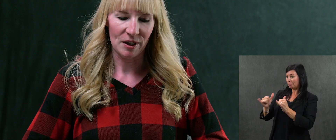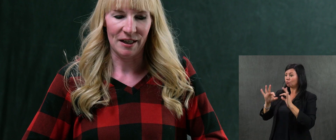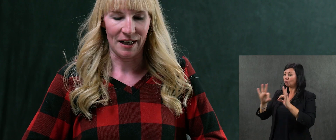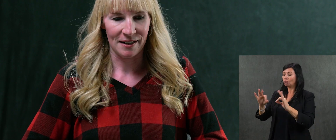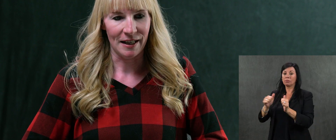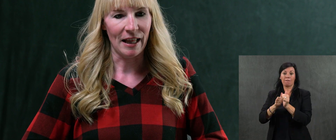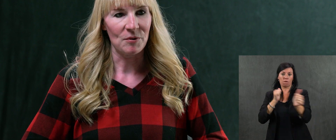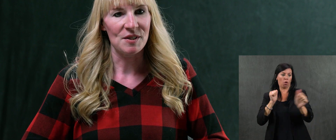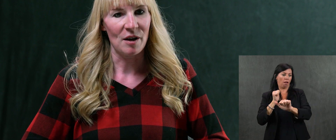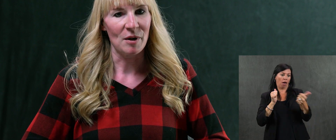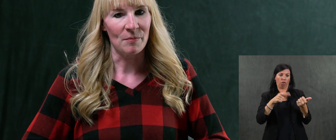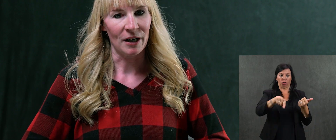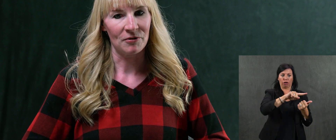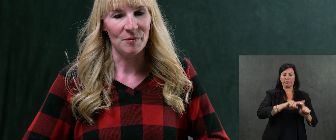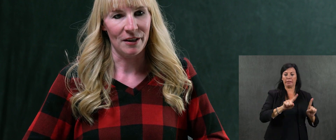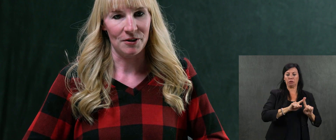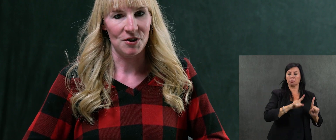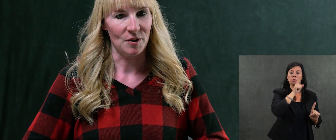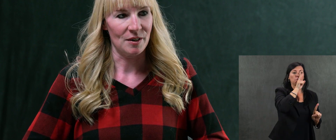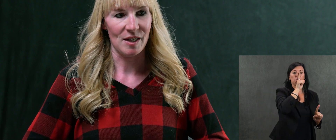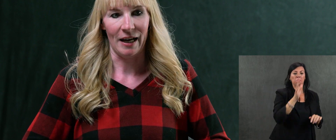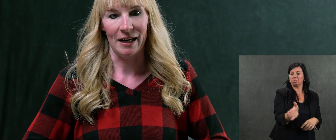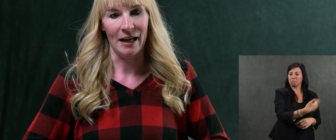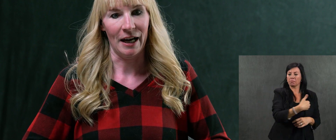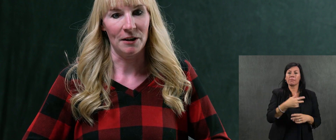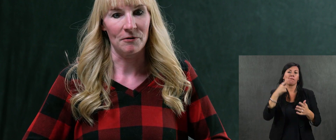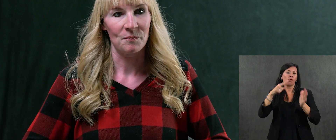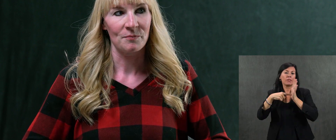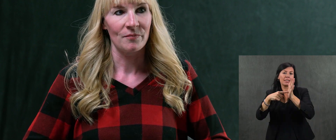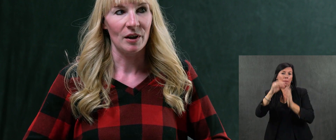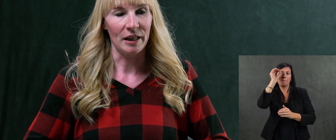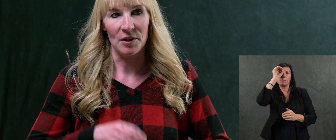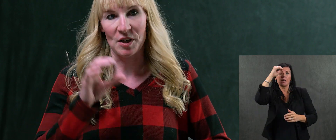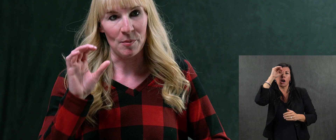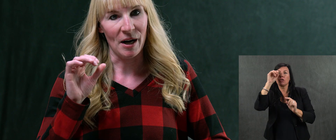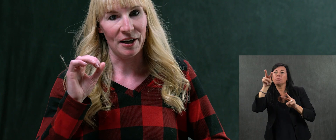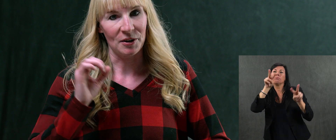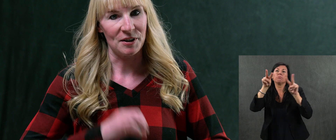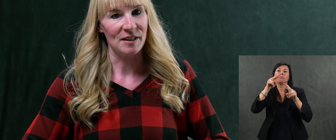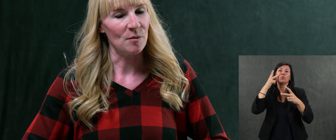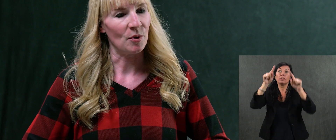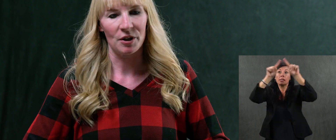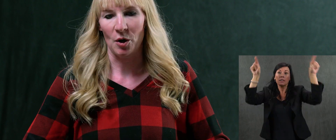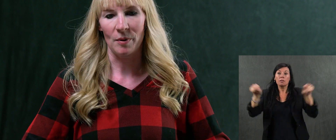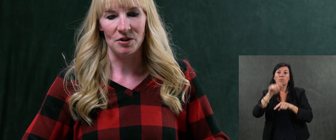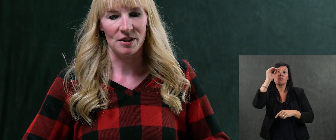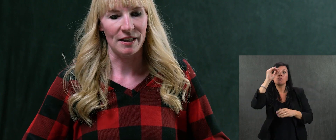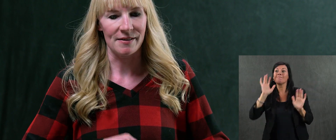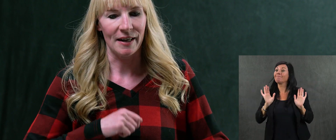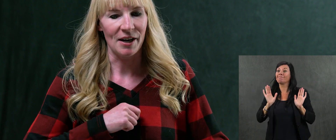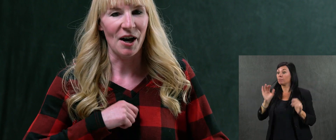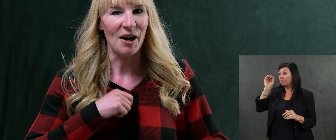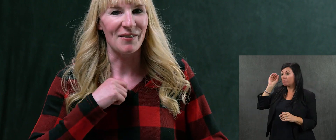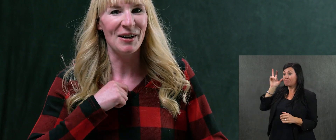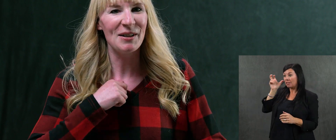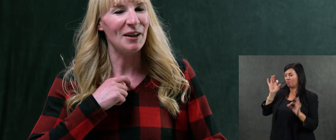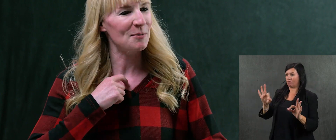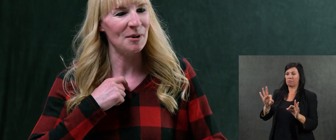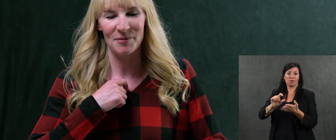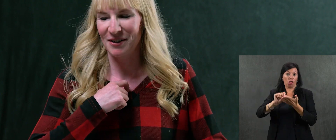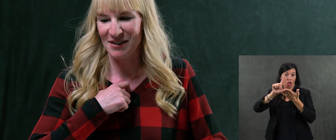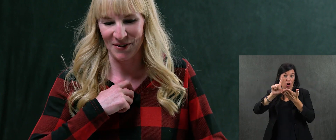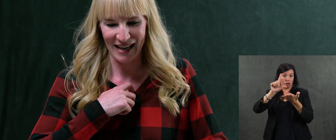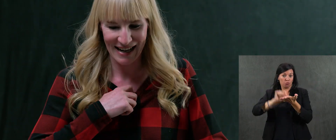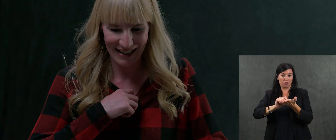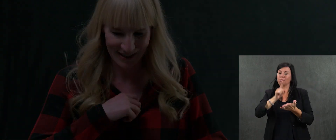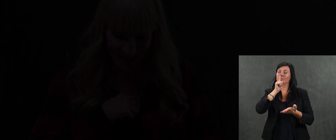I avoided anything that would set me apart from the other students, like any kind of like using a monocular to see the board. Nope, I'll just listen. Large